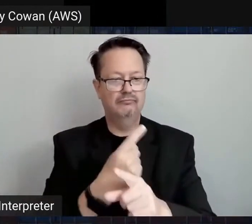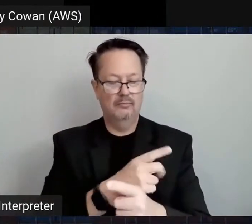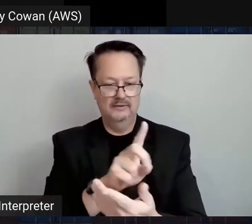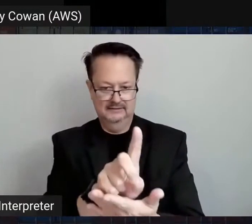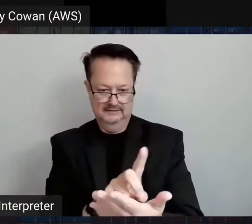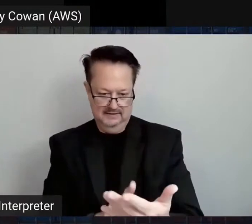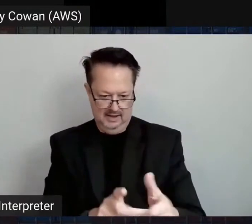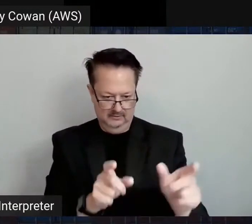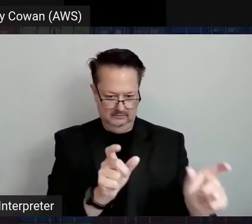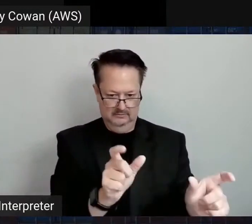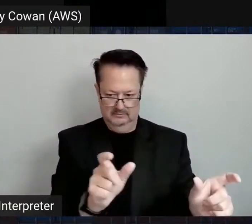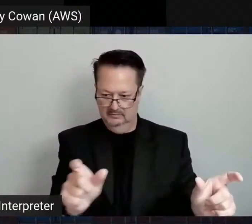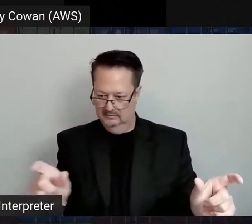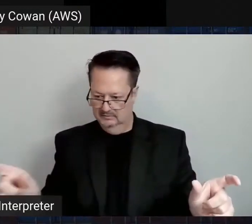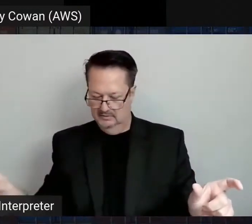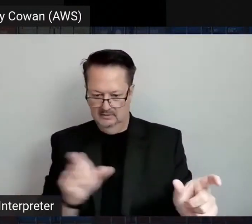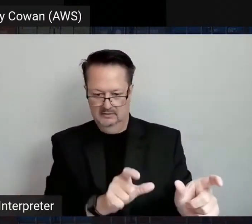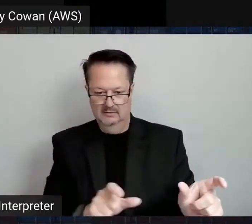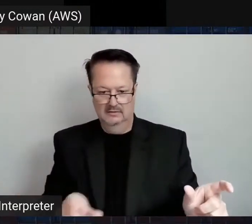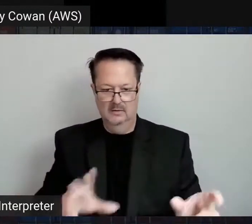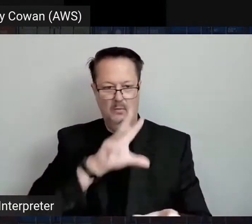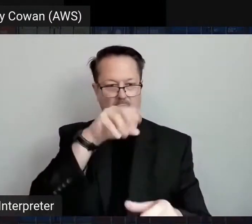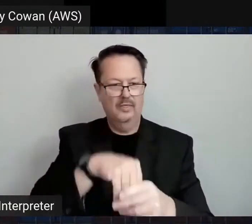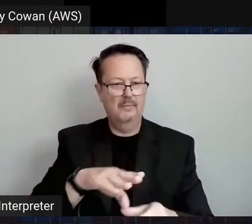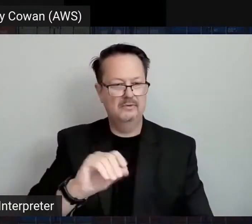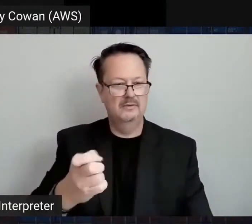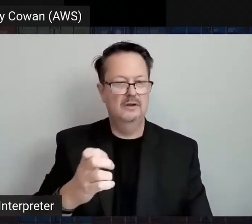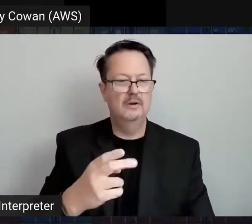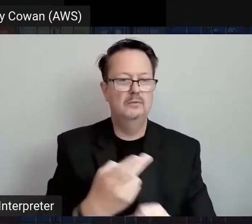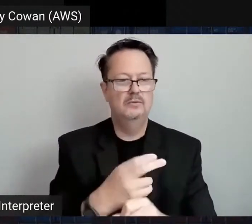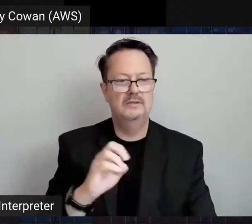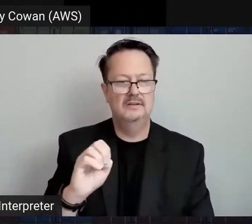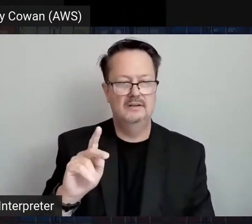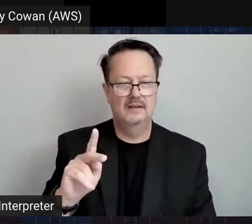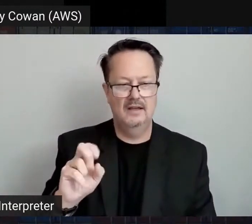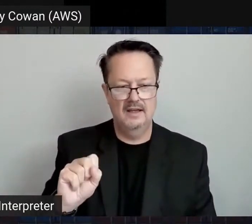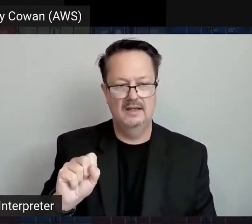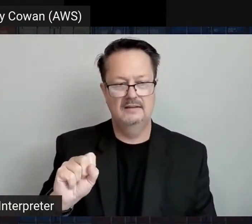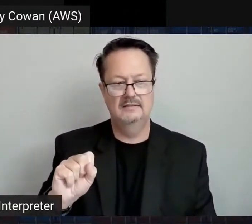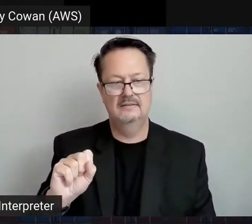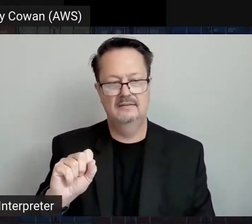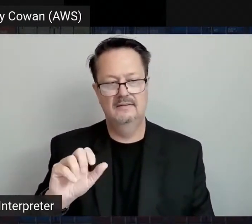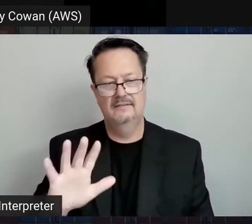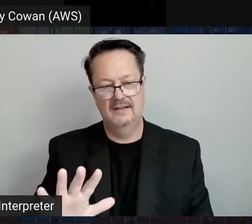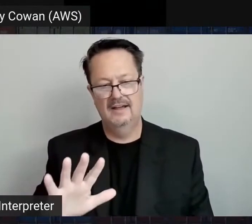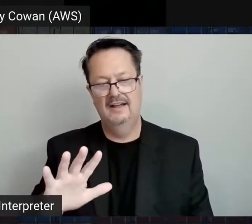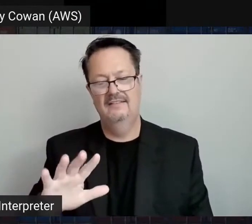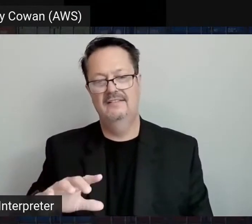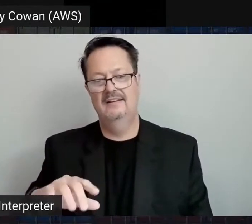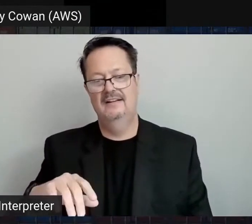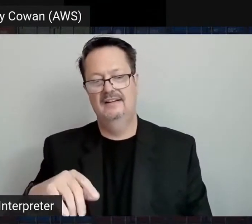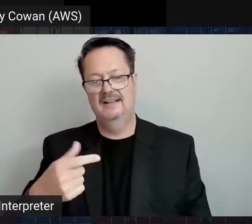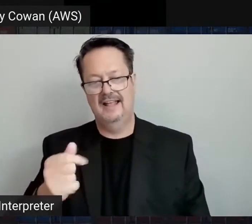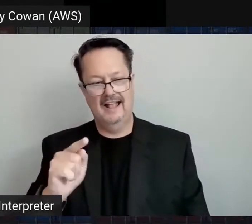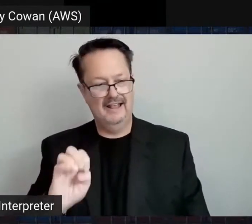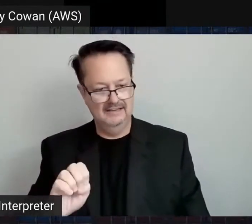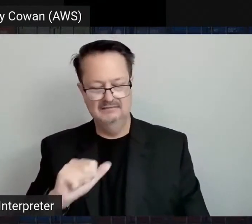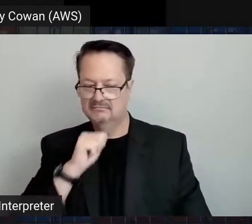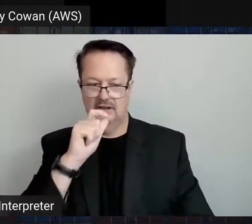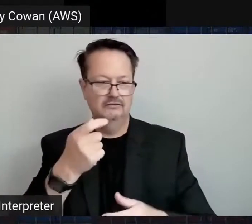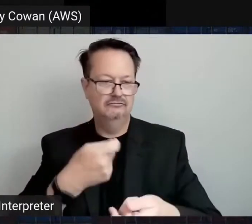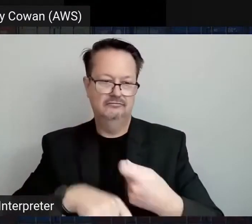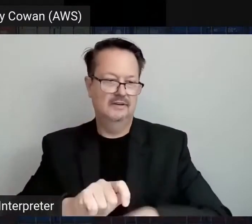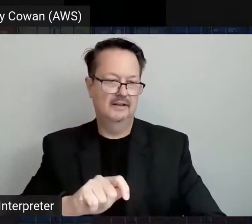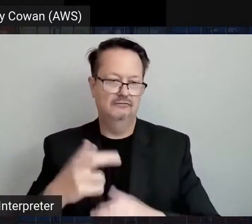there. Using EKS Fargate doesn't actually change your responsibilities under the shared responsibility model that you described